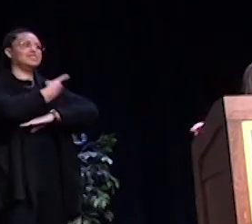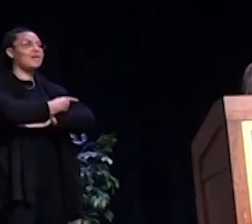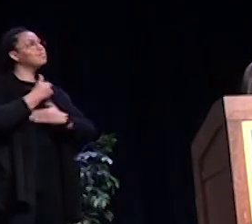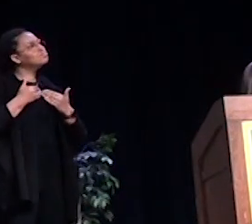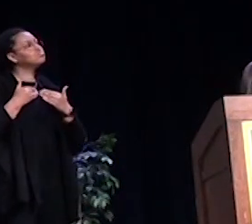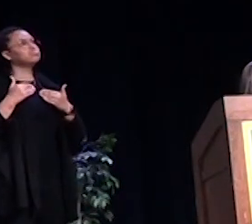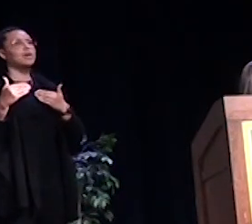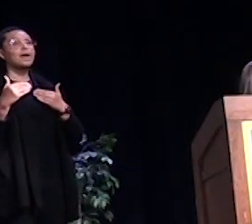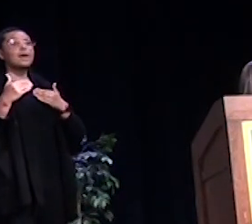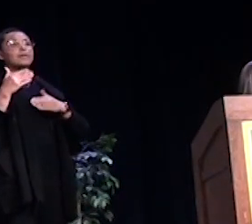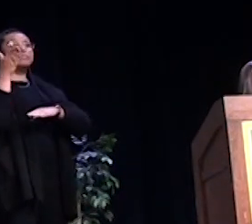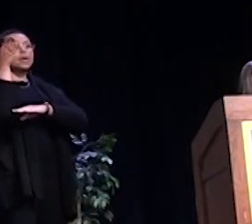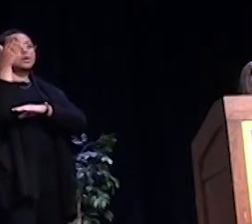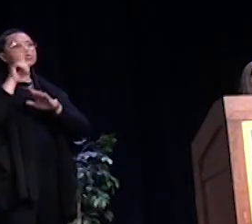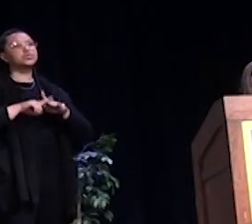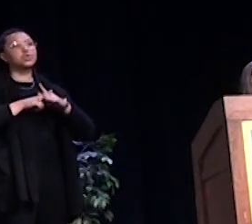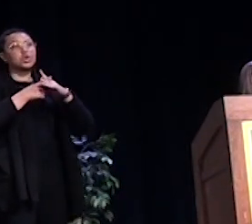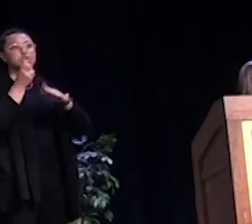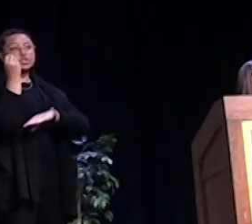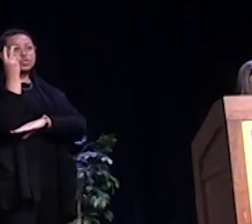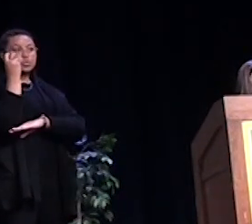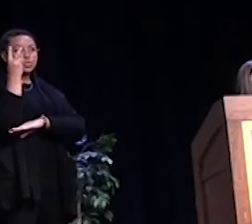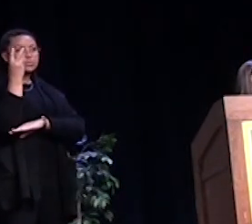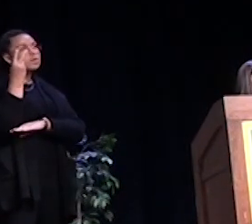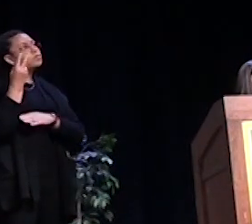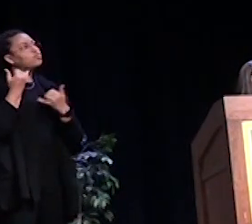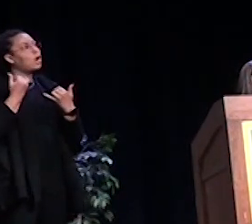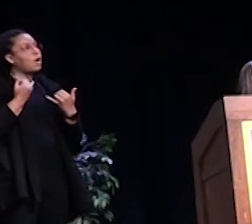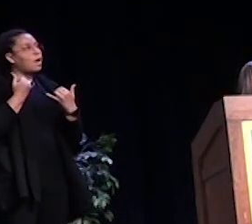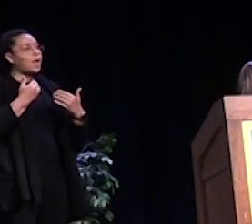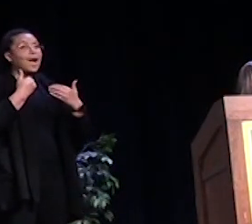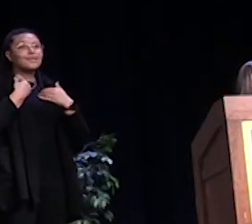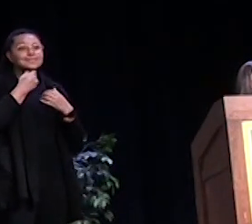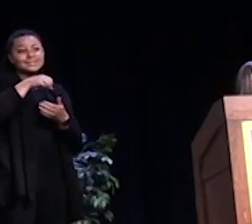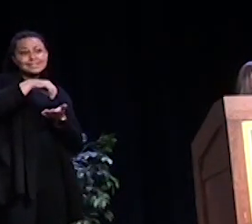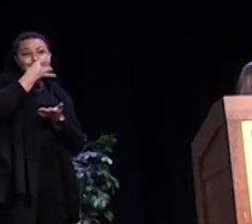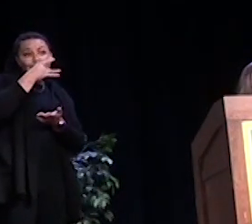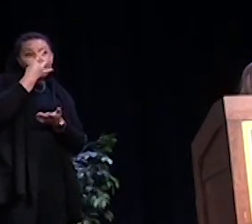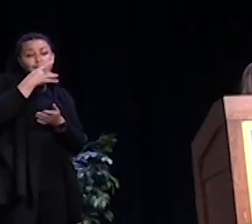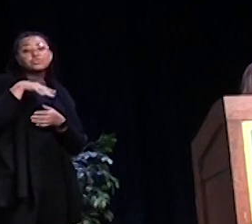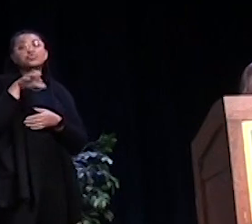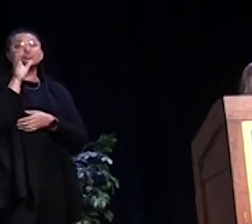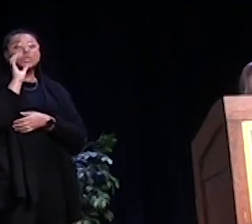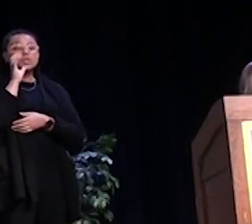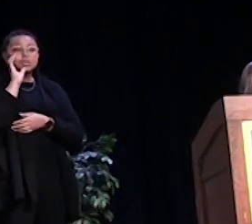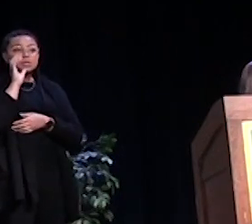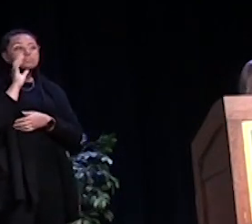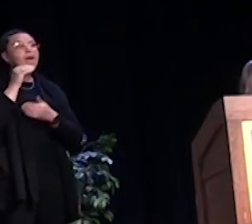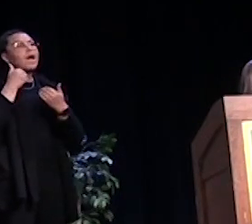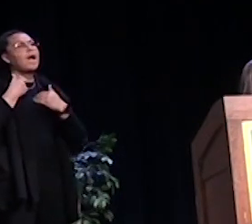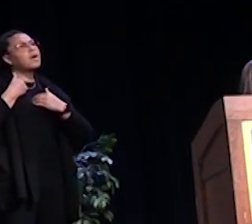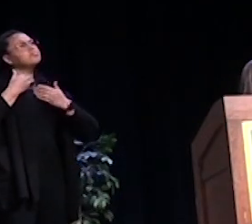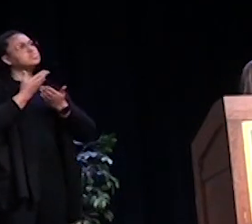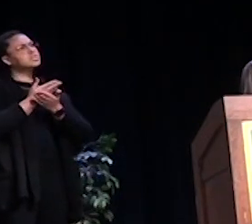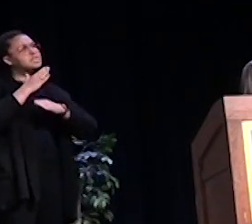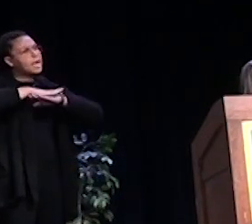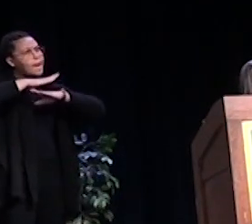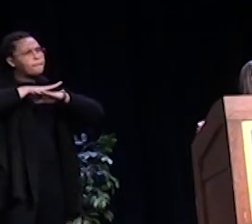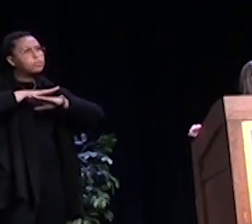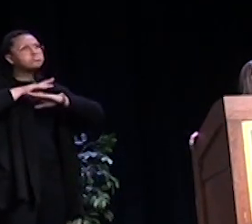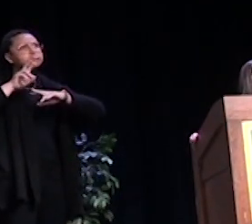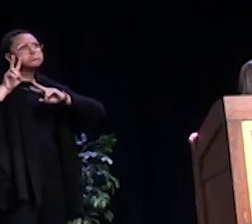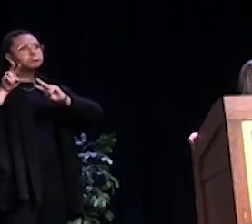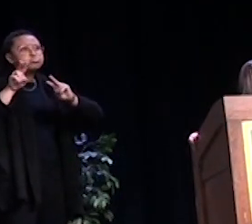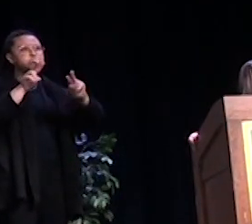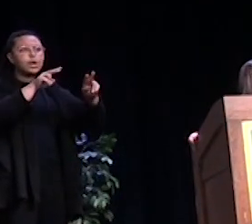with panelists. Starts at noon, but in the meantime, we have snacks, we have drinks, and there are other resource fairs. And please take a moment to visit